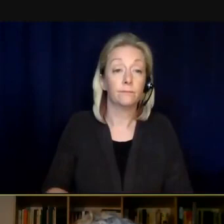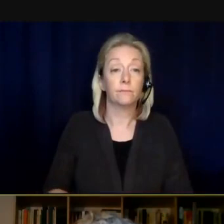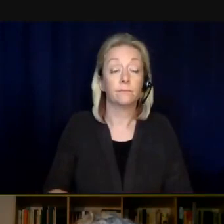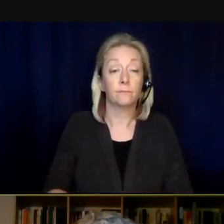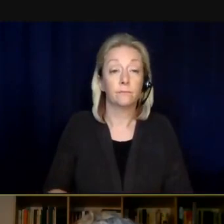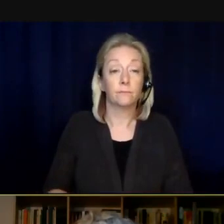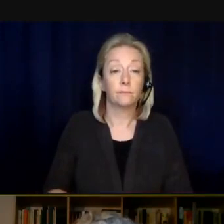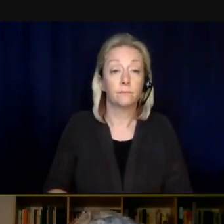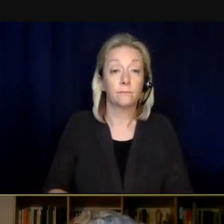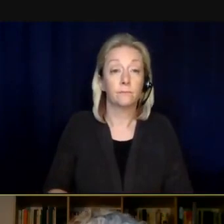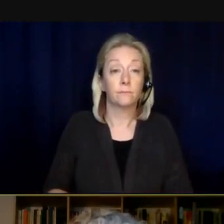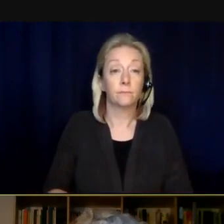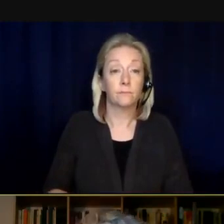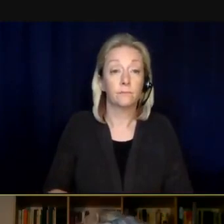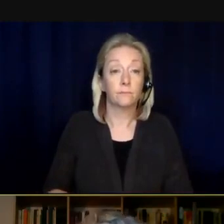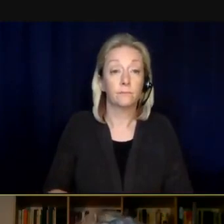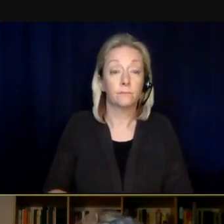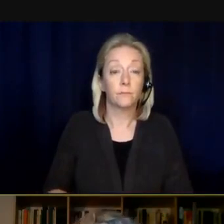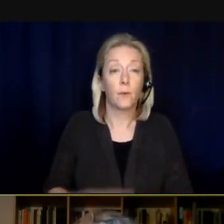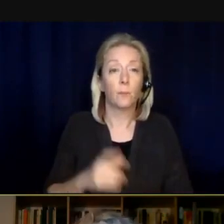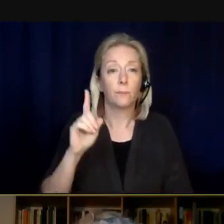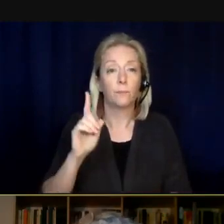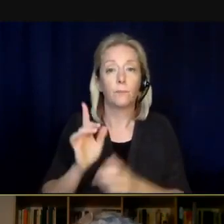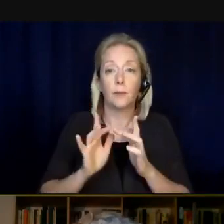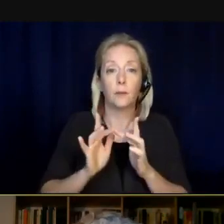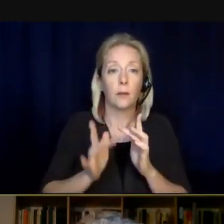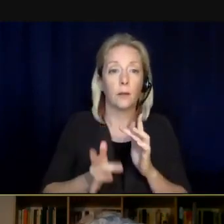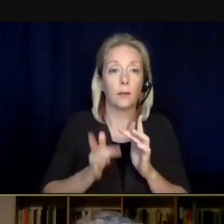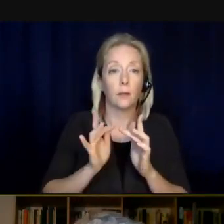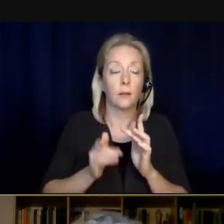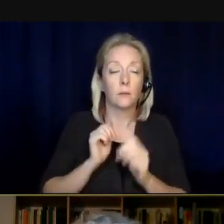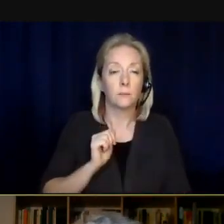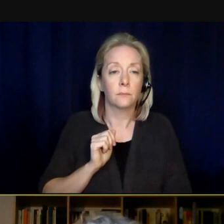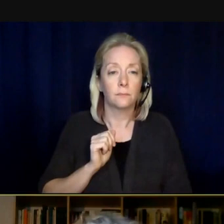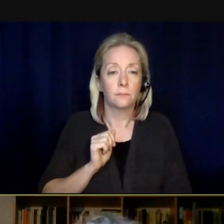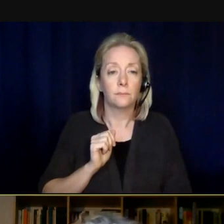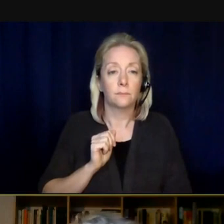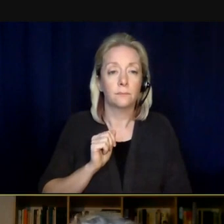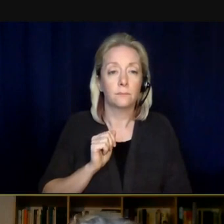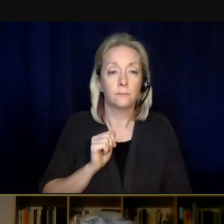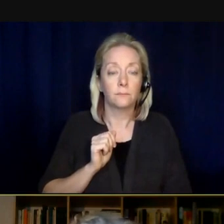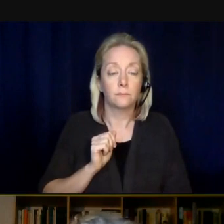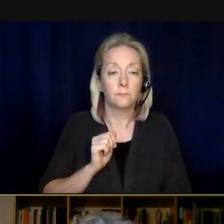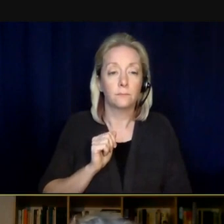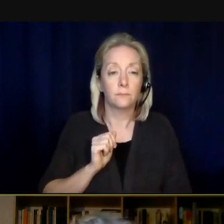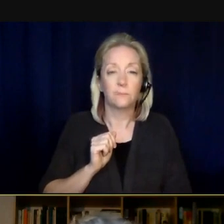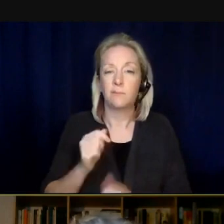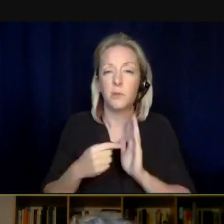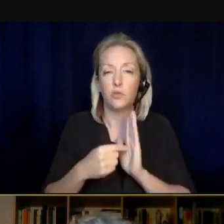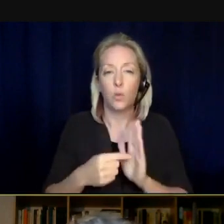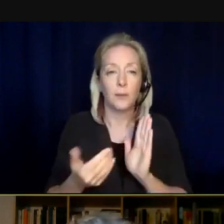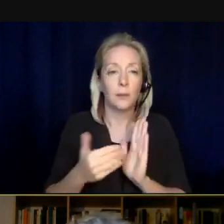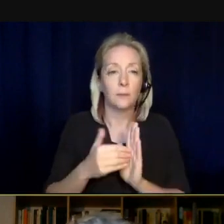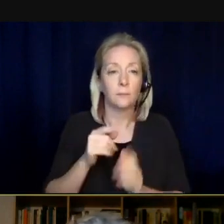Okay. Oh, I got a connection issue right now. So what happens is, let me show you again